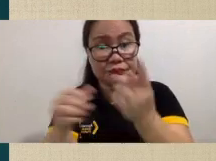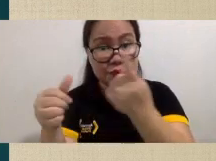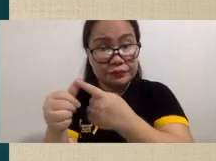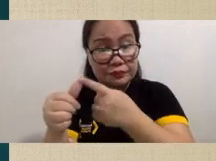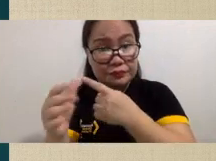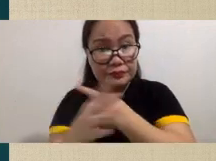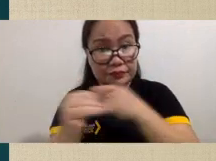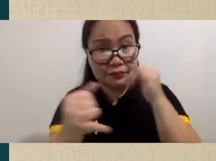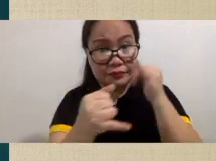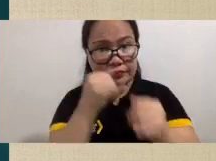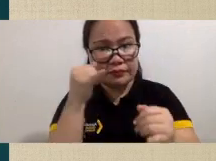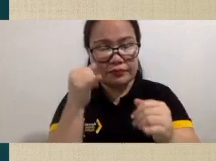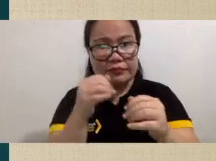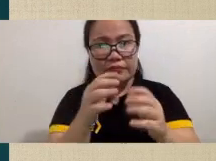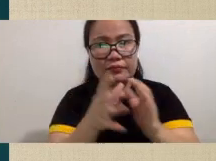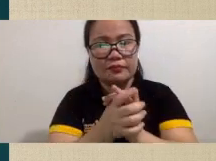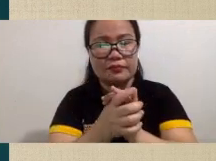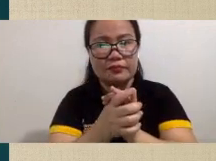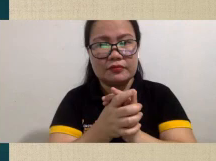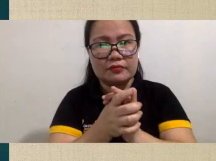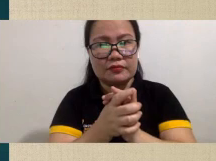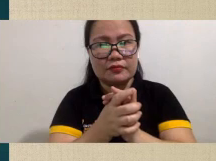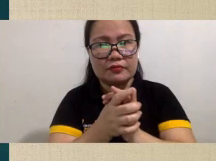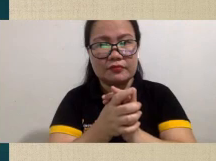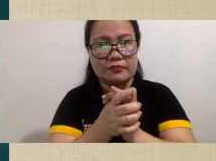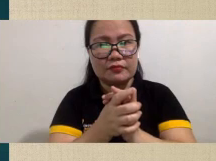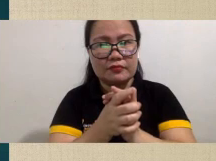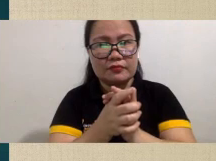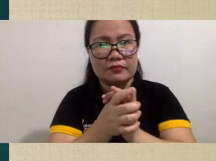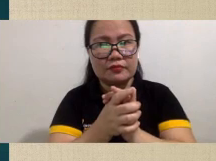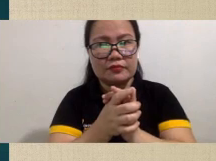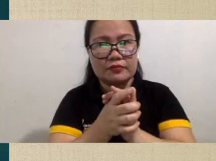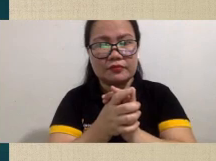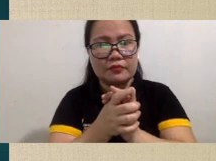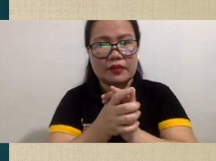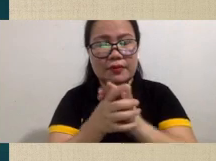and last term for your first product,